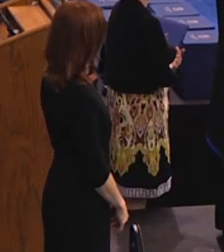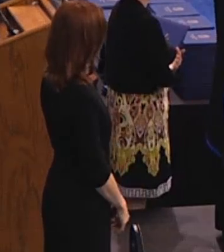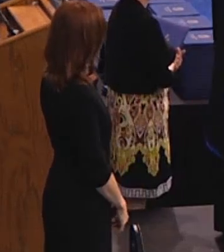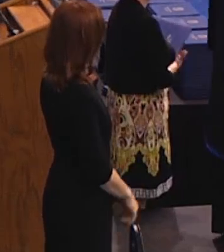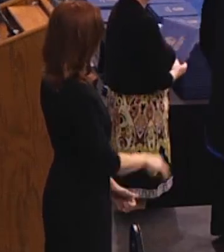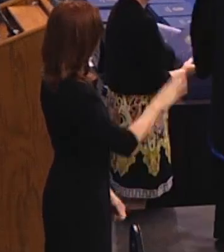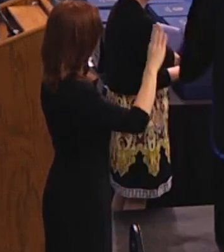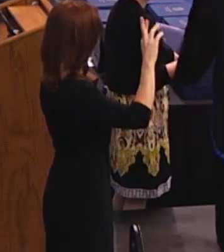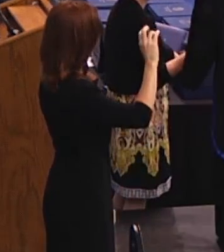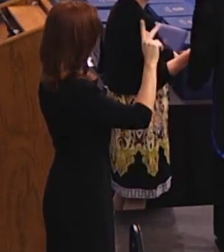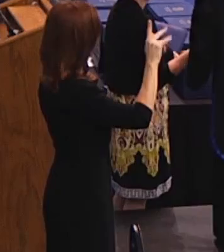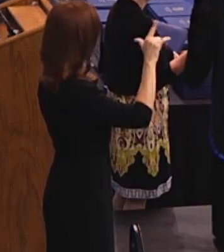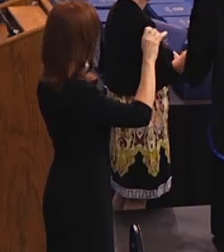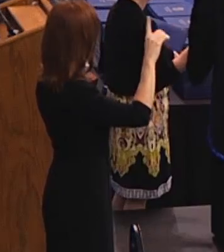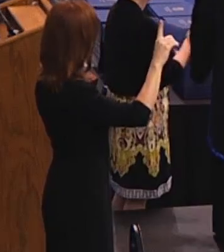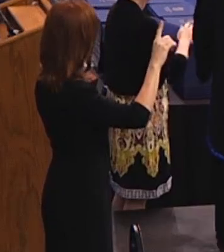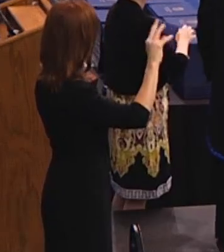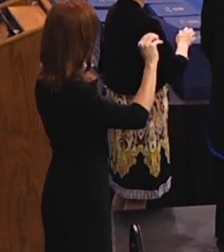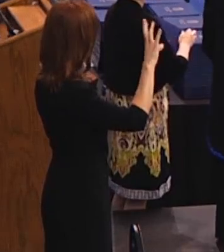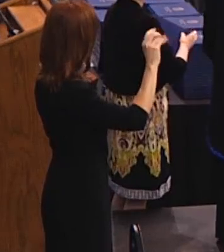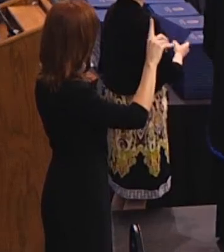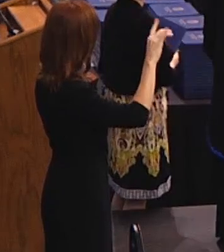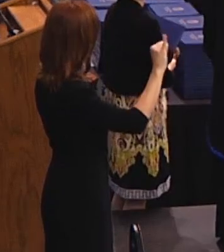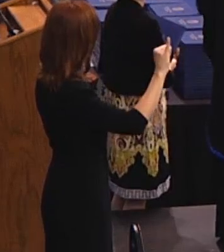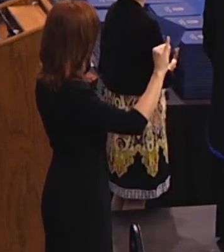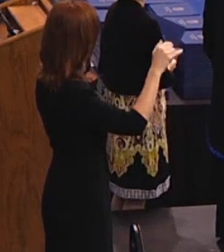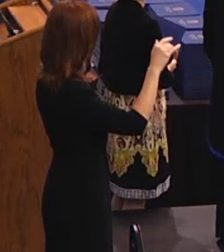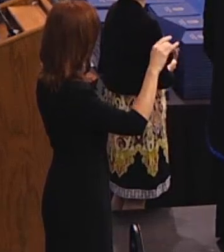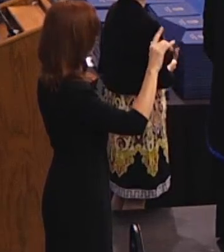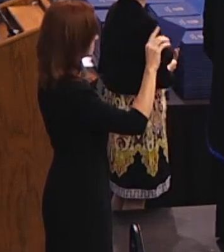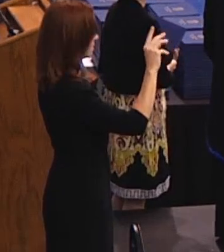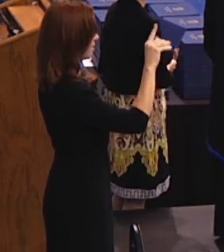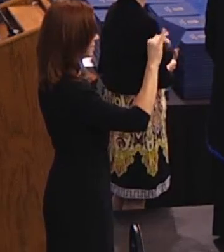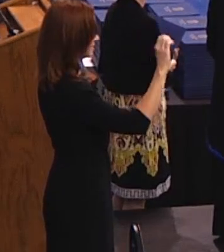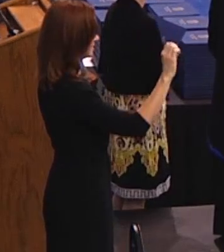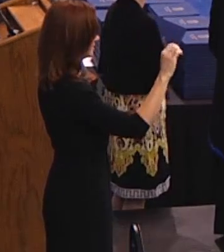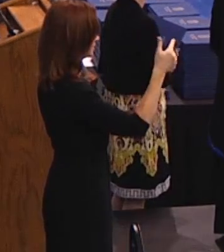Brooklyn Spencer McCarley, General Studies, summa cum laude.